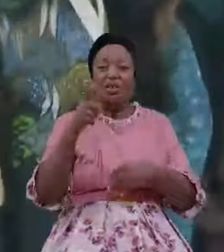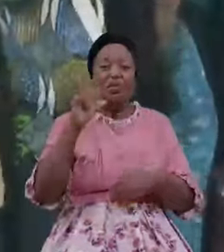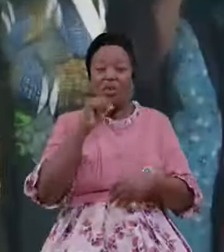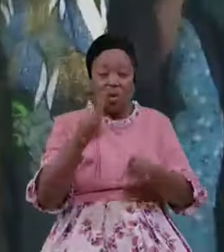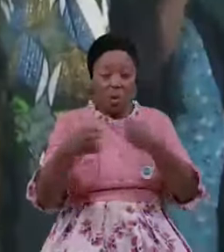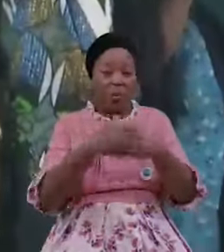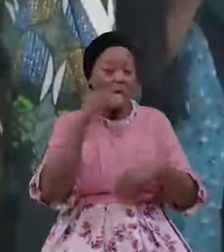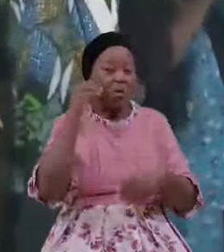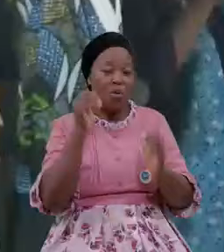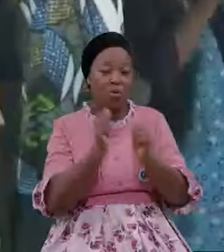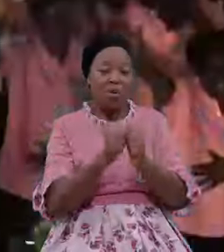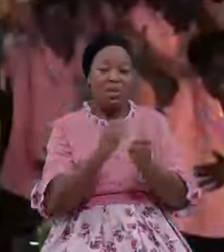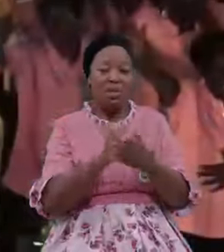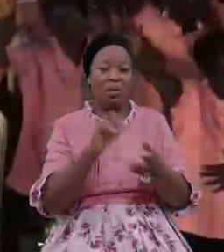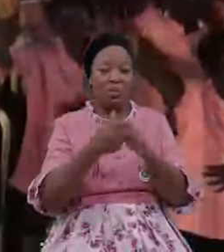back home.